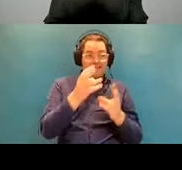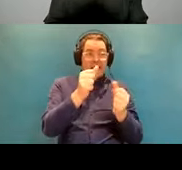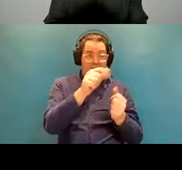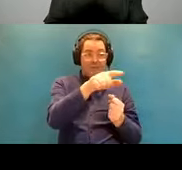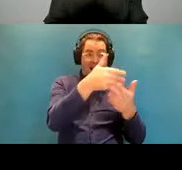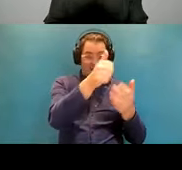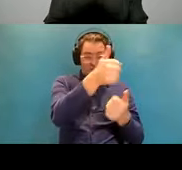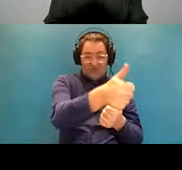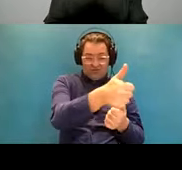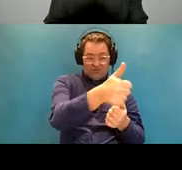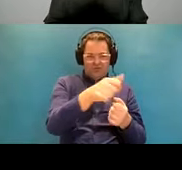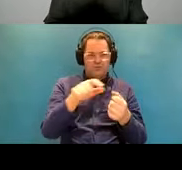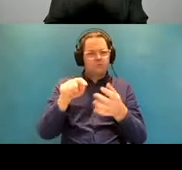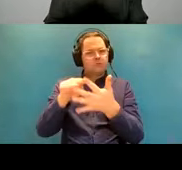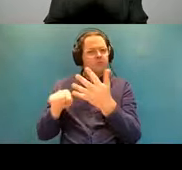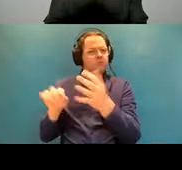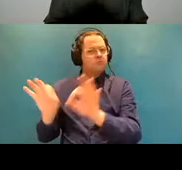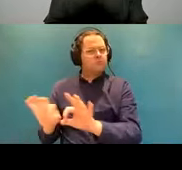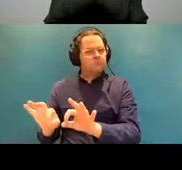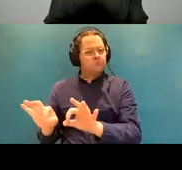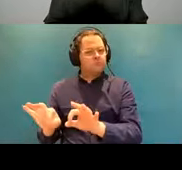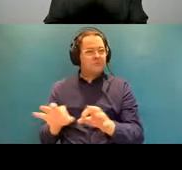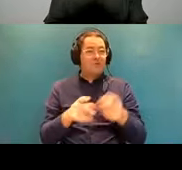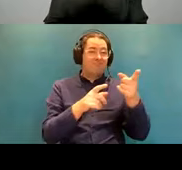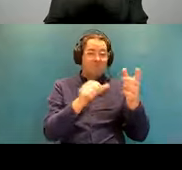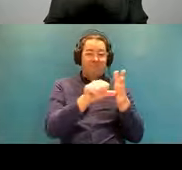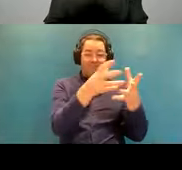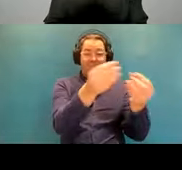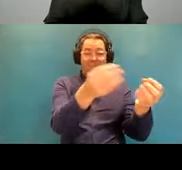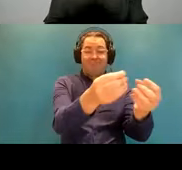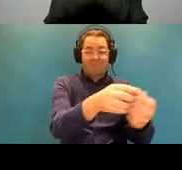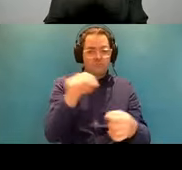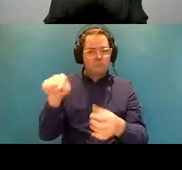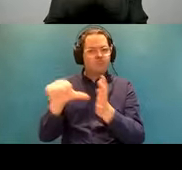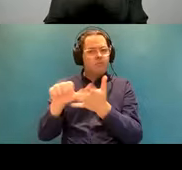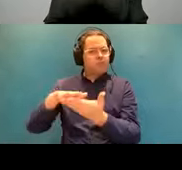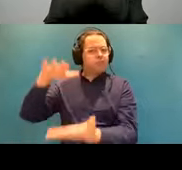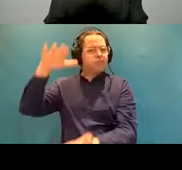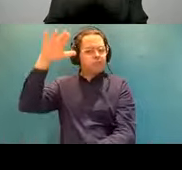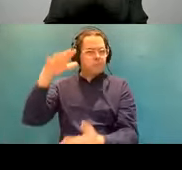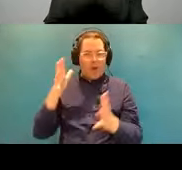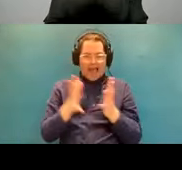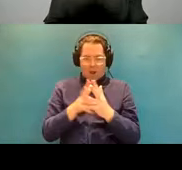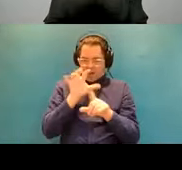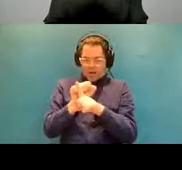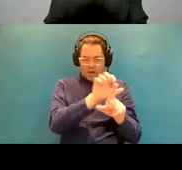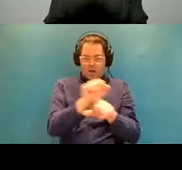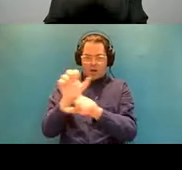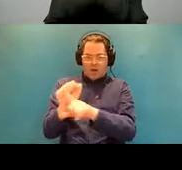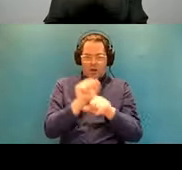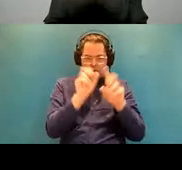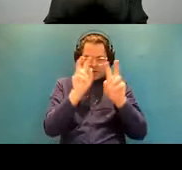won't. So which are and which aren't? And I think we're the people who can address and answer those questions.